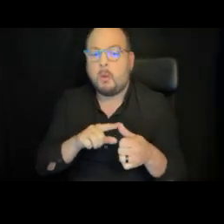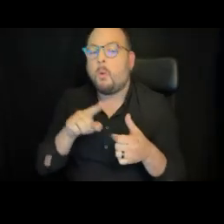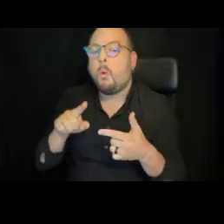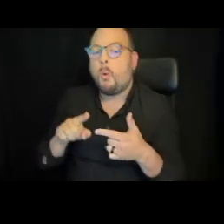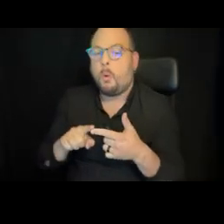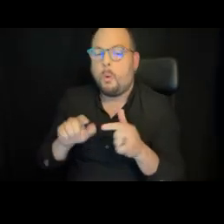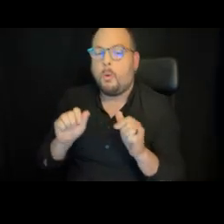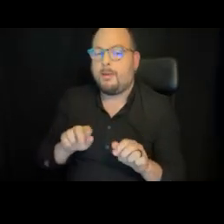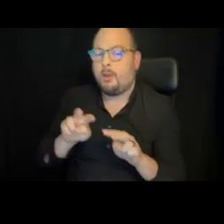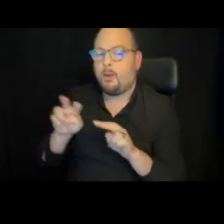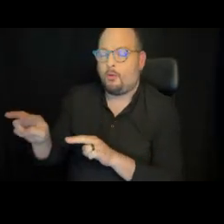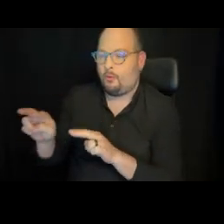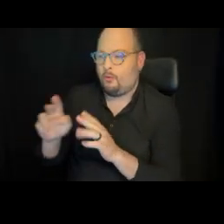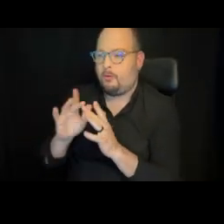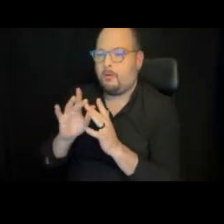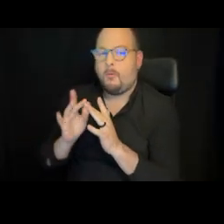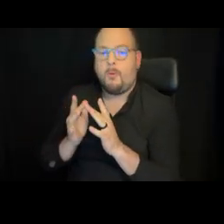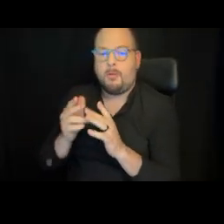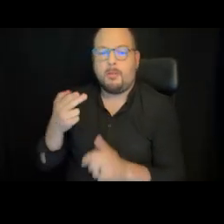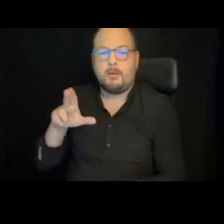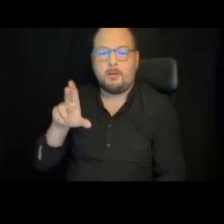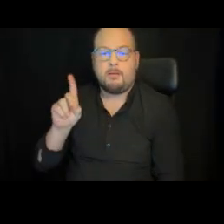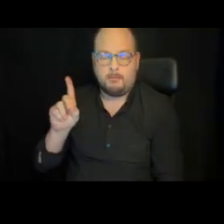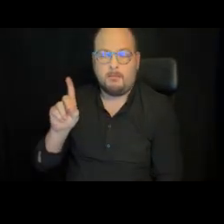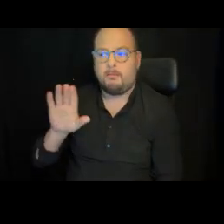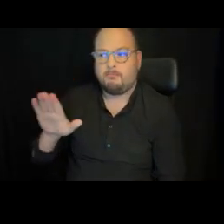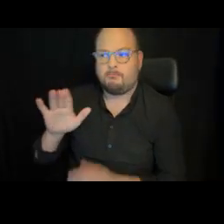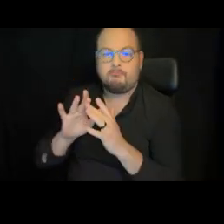on HUD's website.